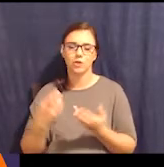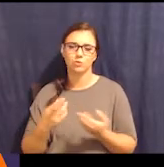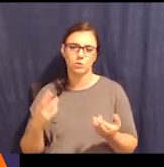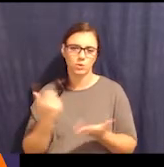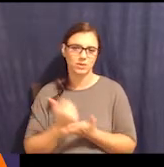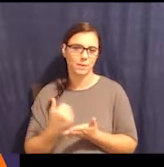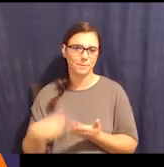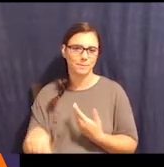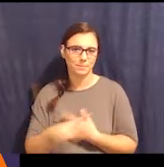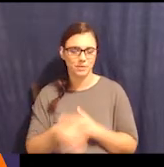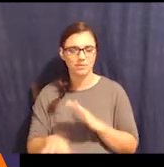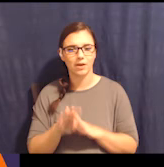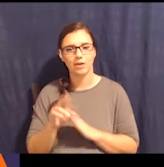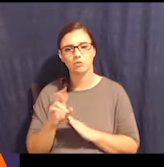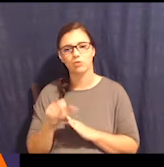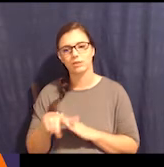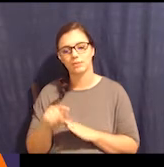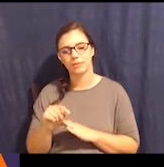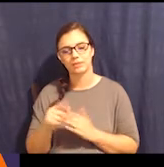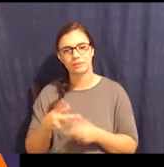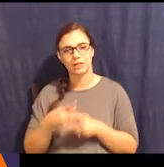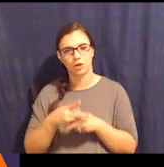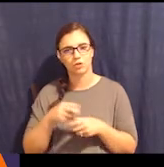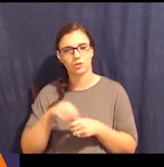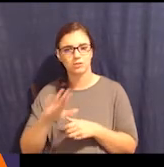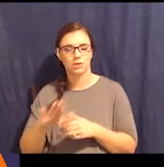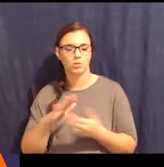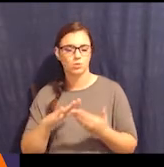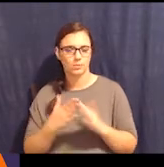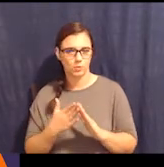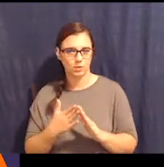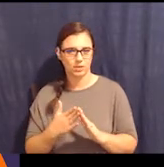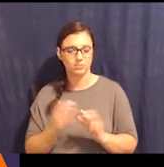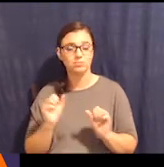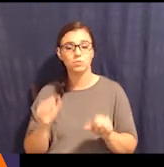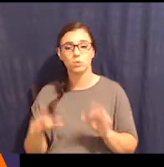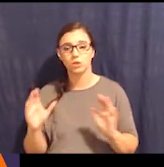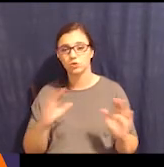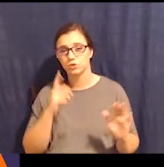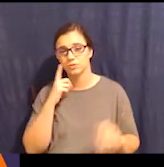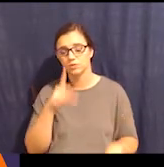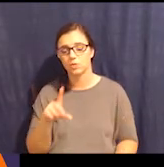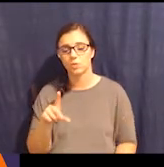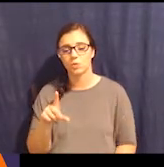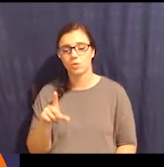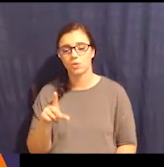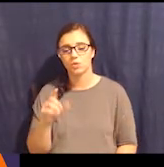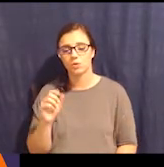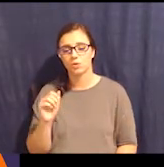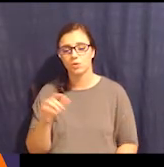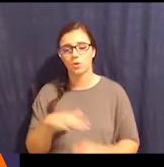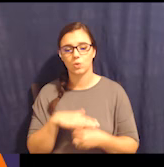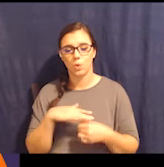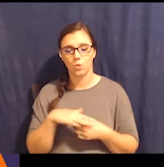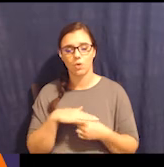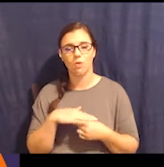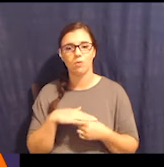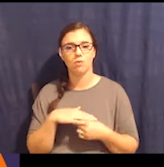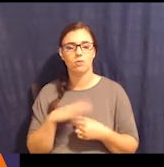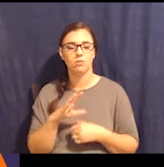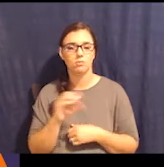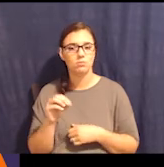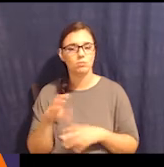community. You can search for local organizations that provide respite services online